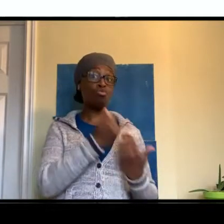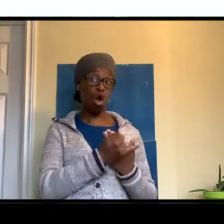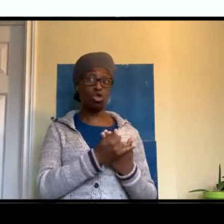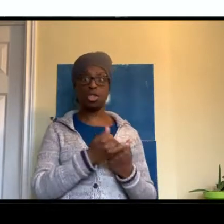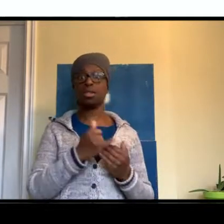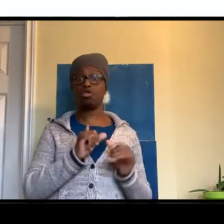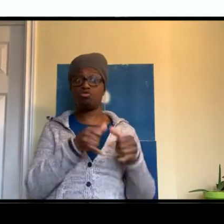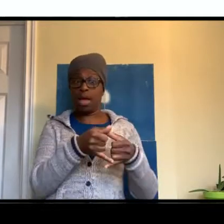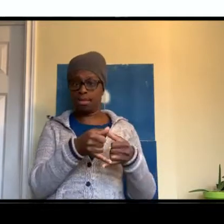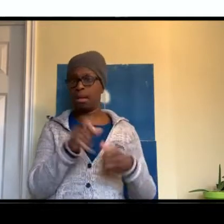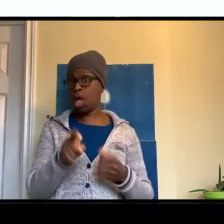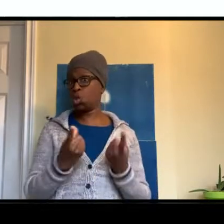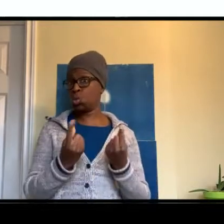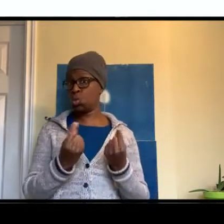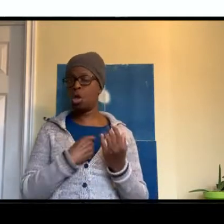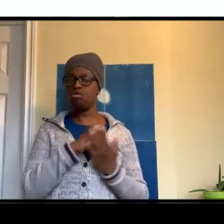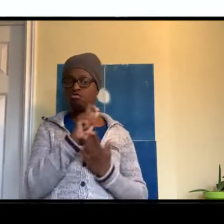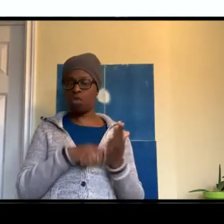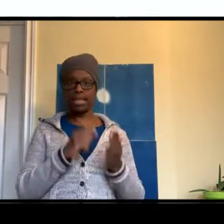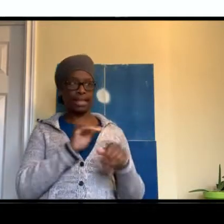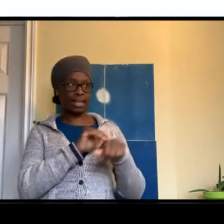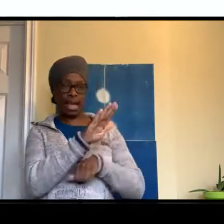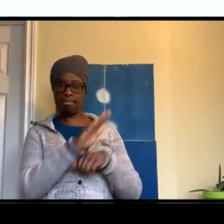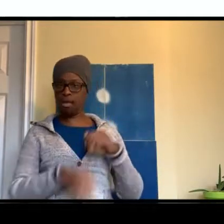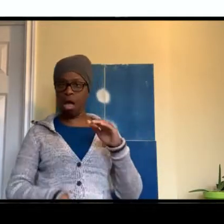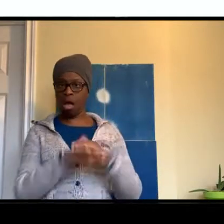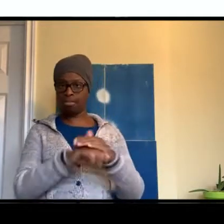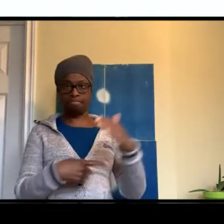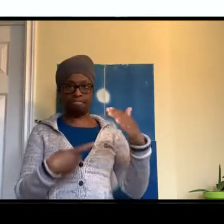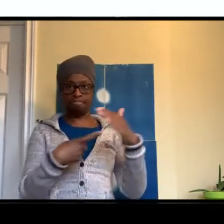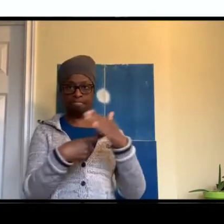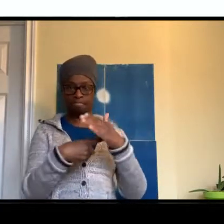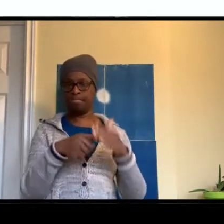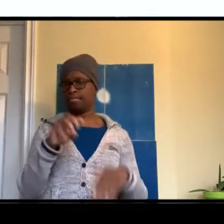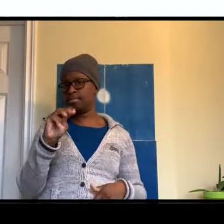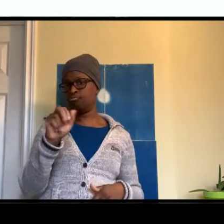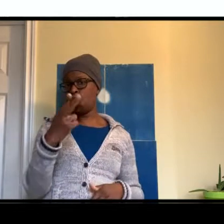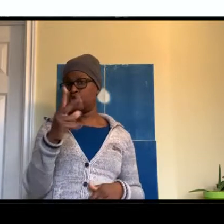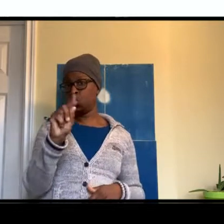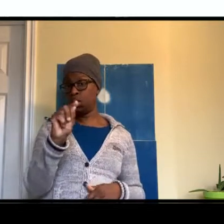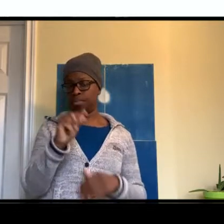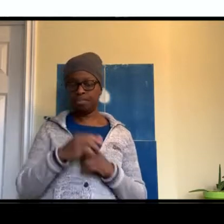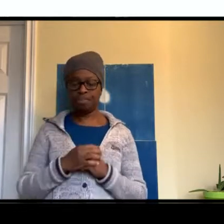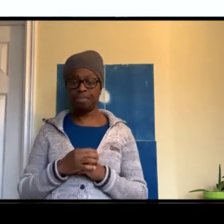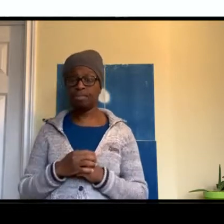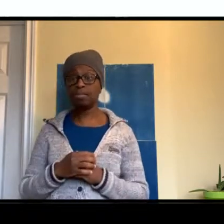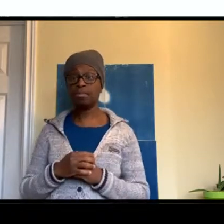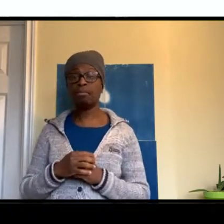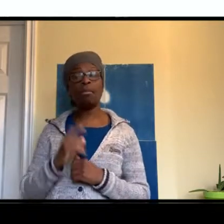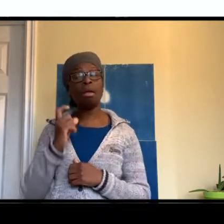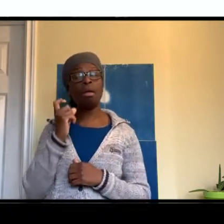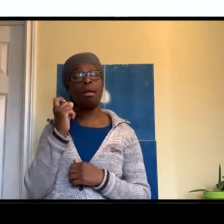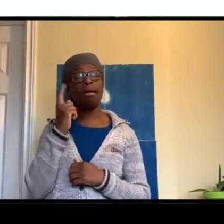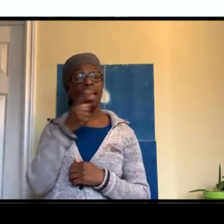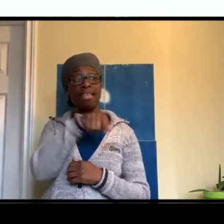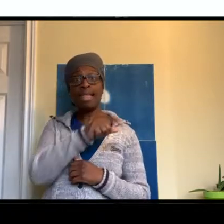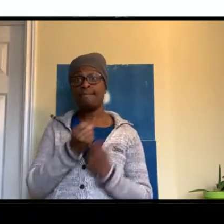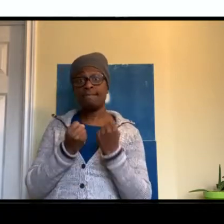It's only open to organizations that have existed for 3+ years. So this is a grant that